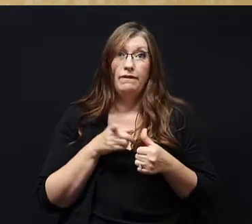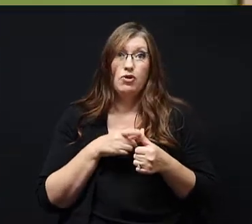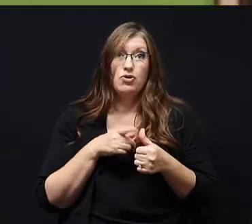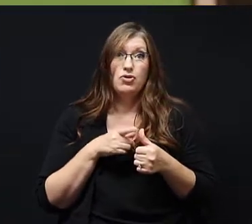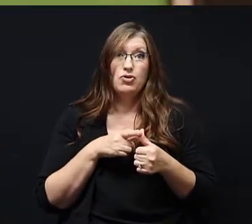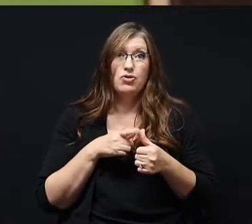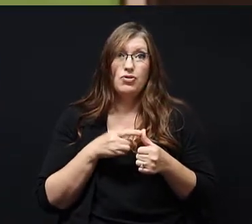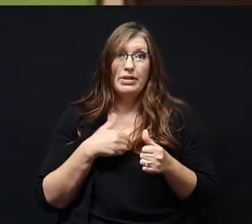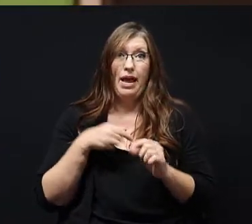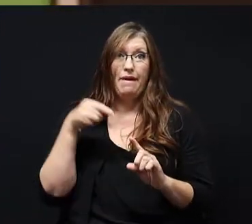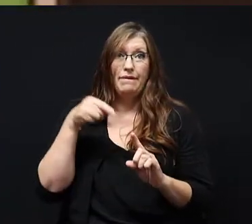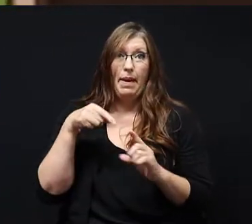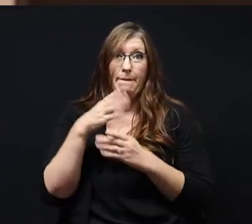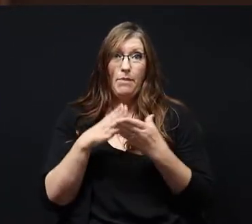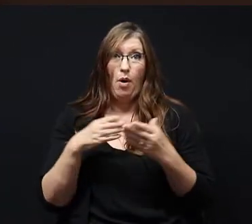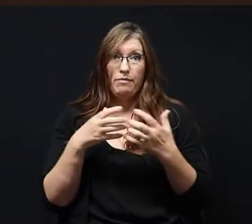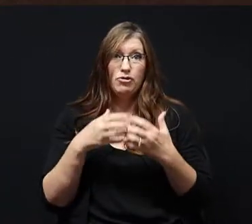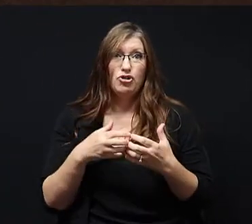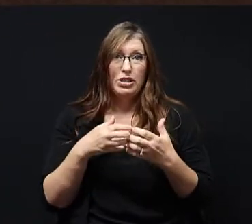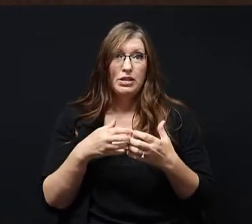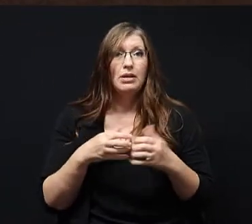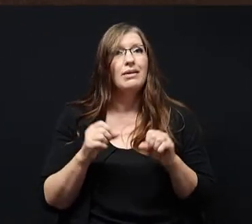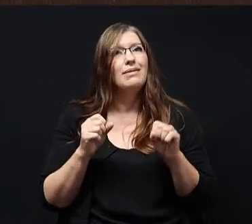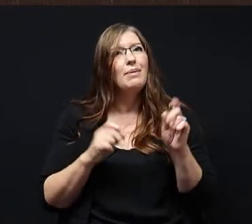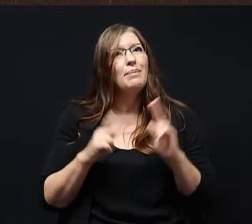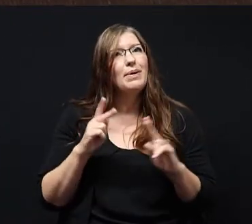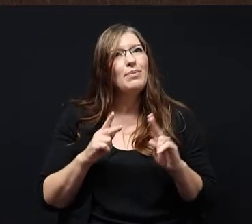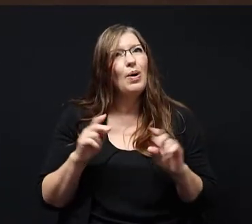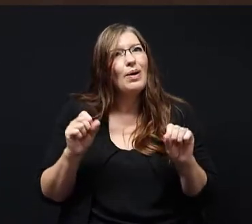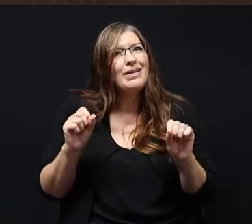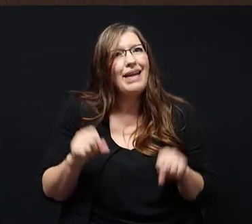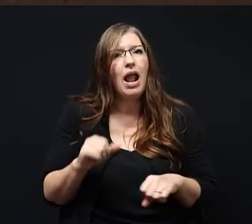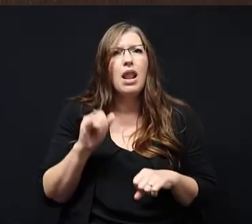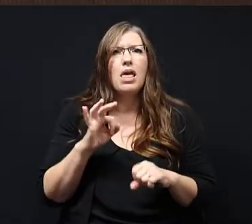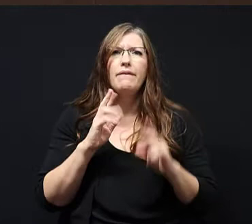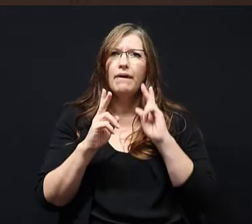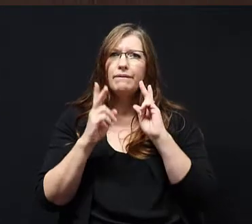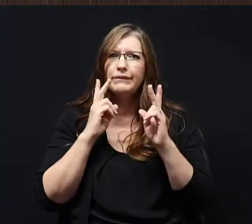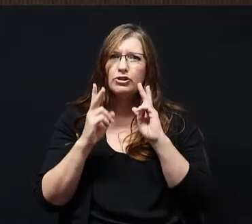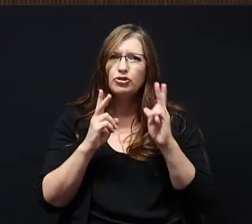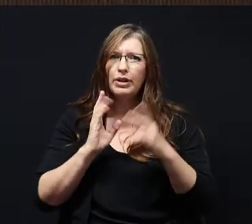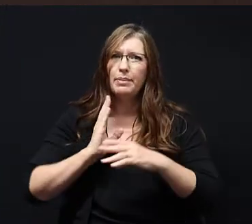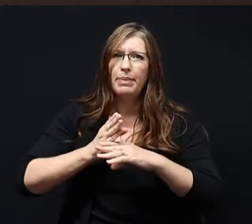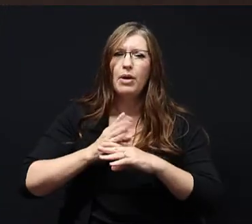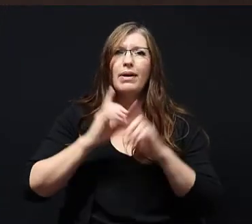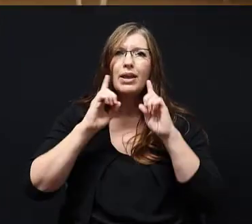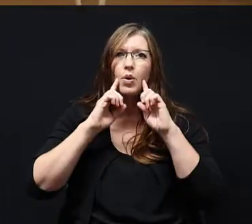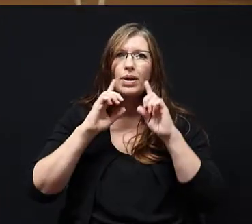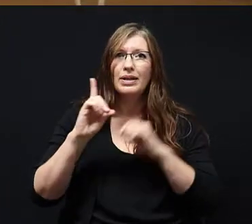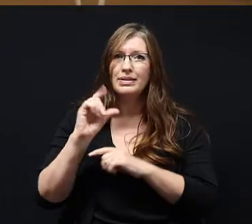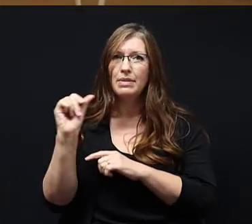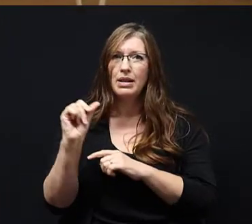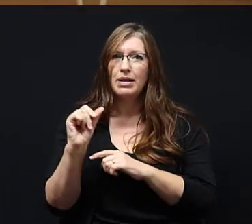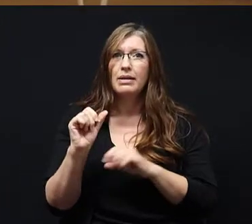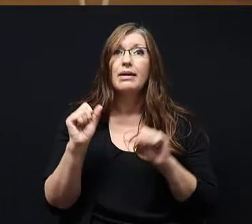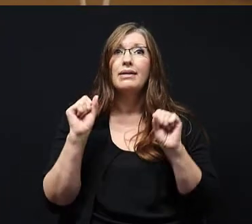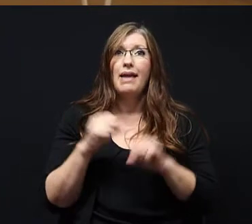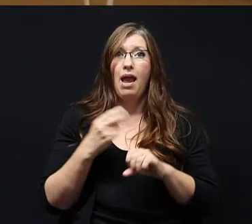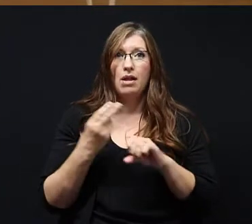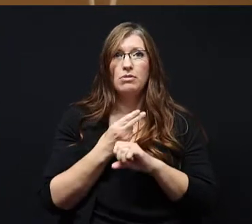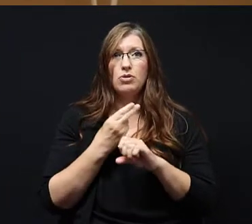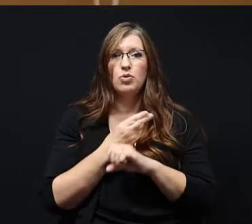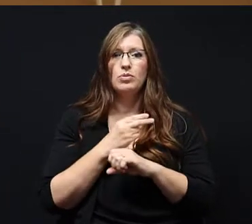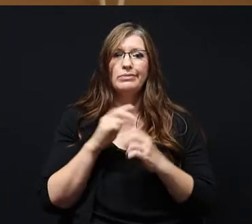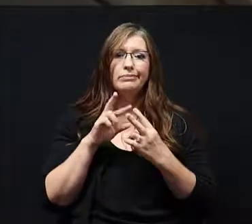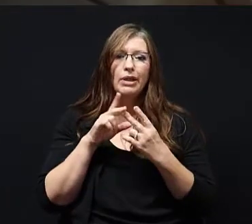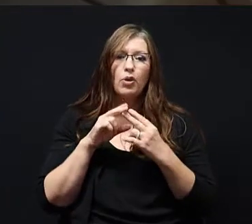and foremost, we have this piece of the machine that allows folks who are sight impaired or have some hearing disabilities to be